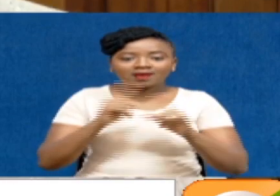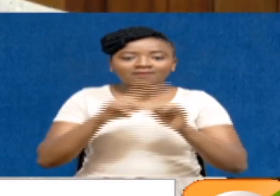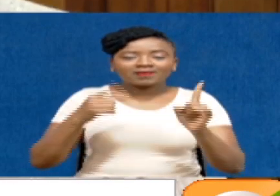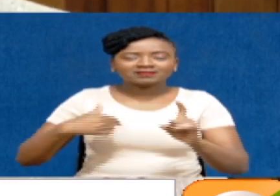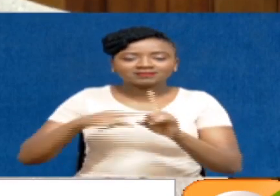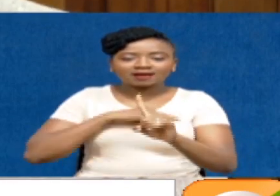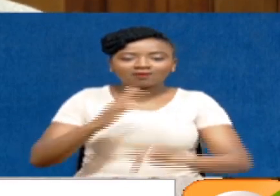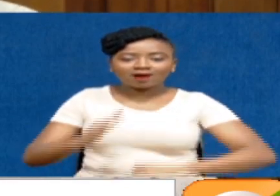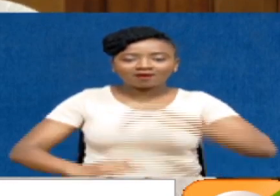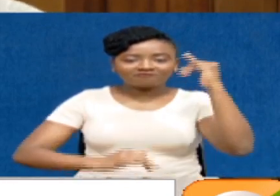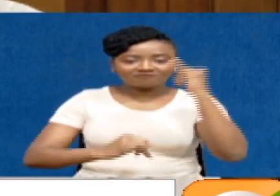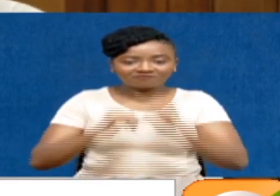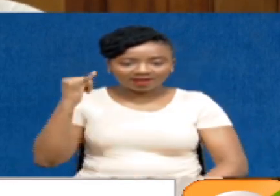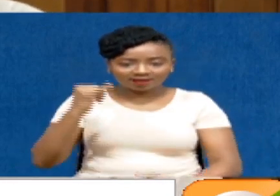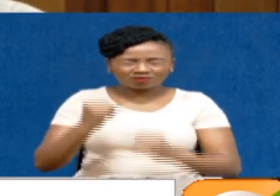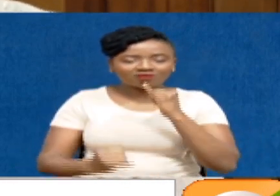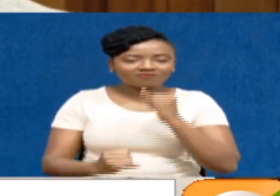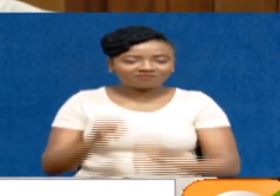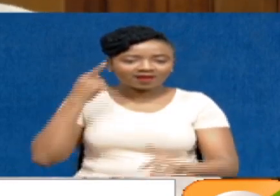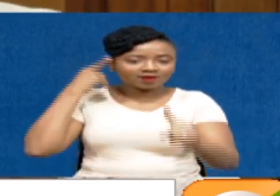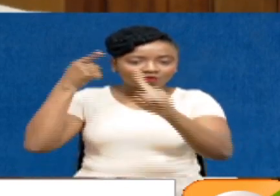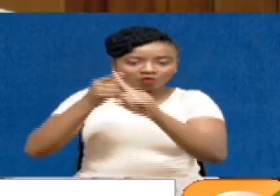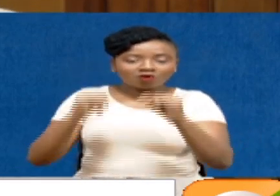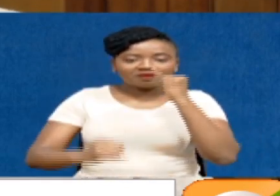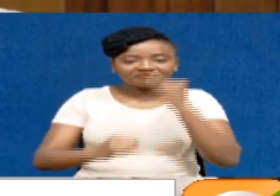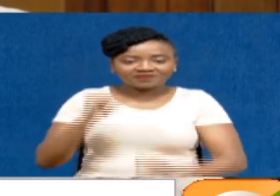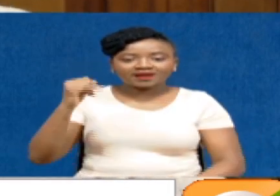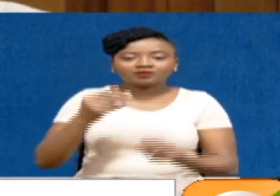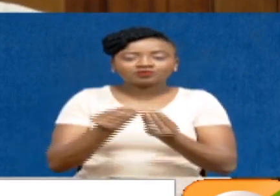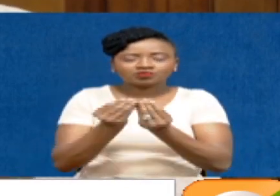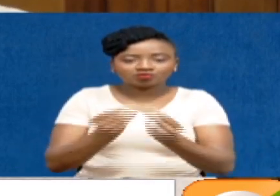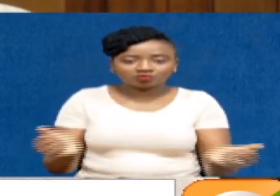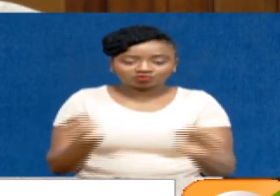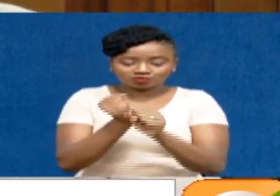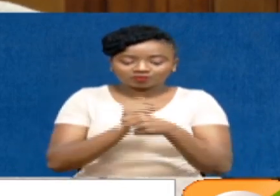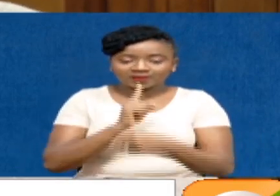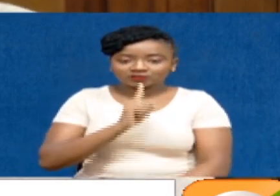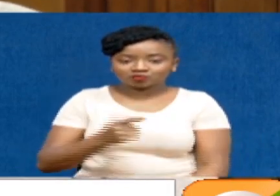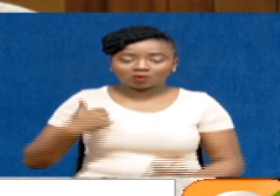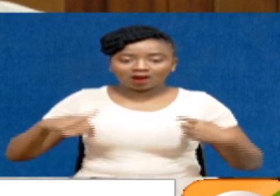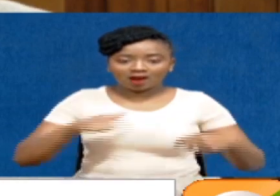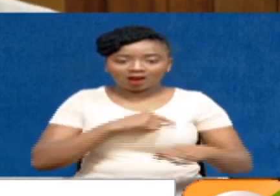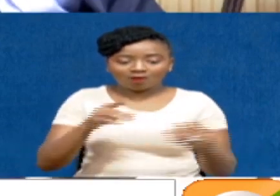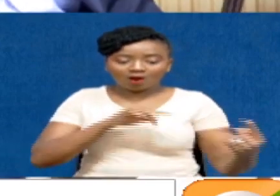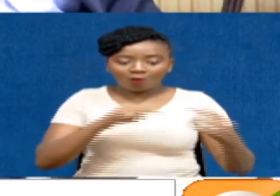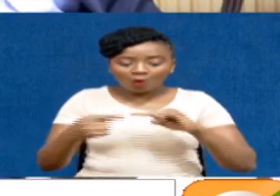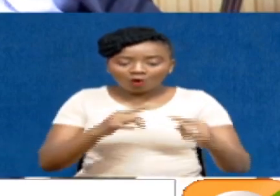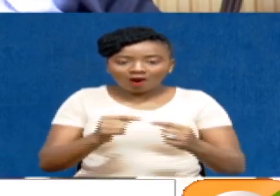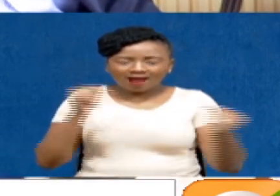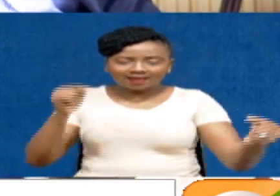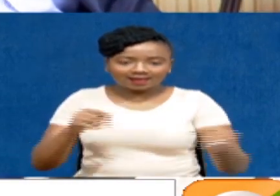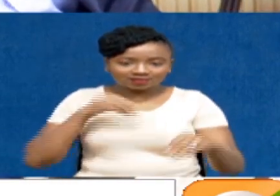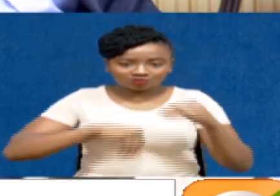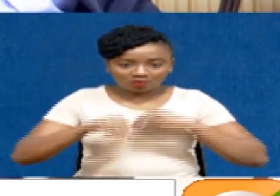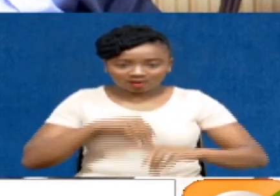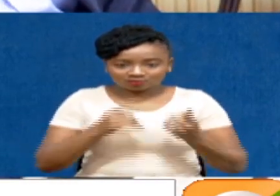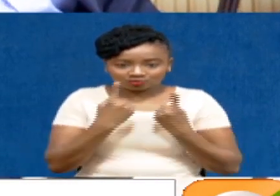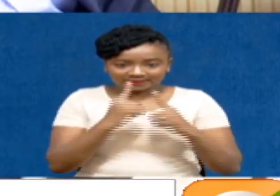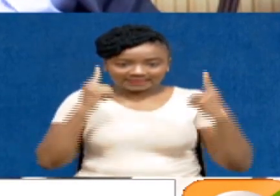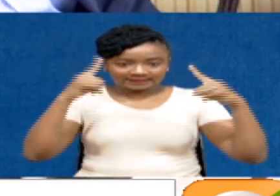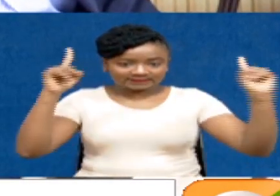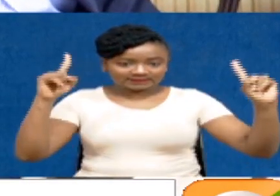ultimate weapon against ensuring that our fight against corruption succeeds